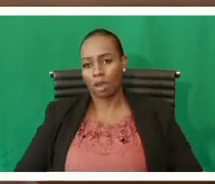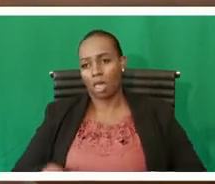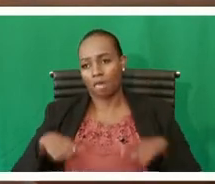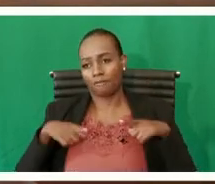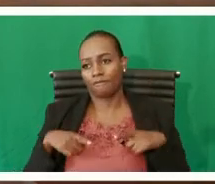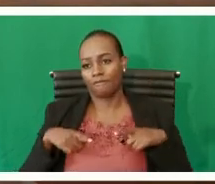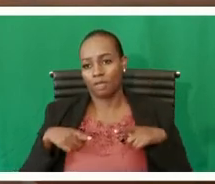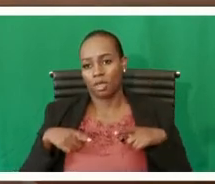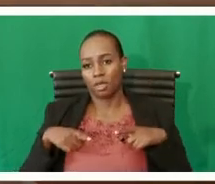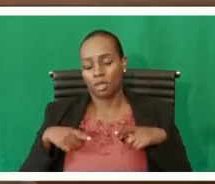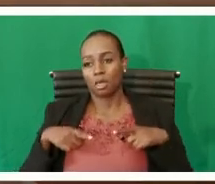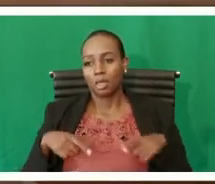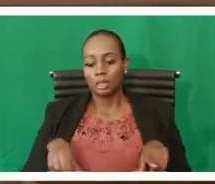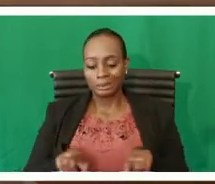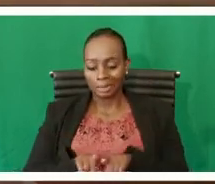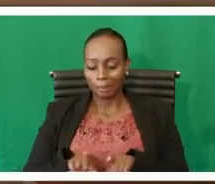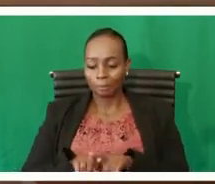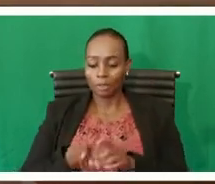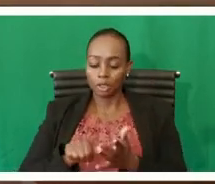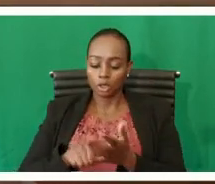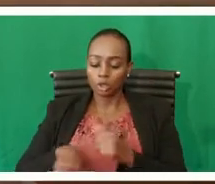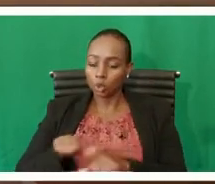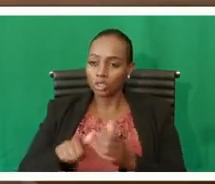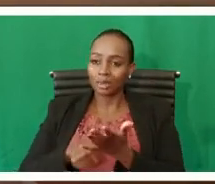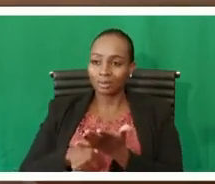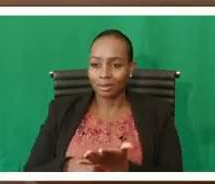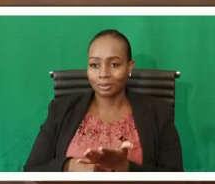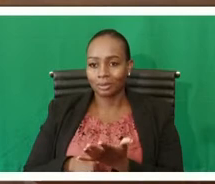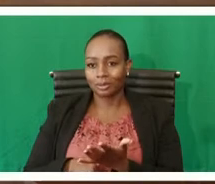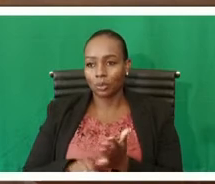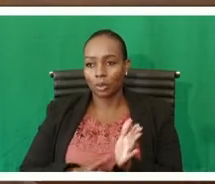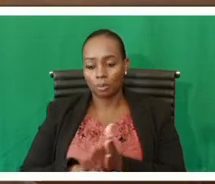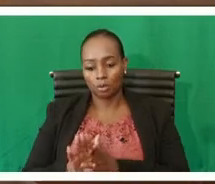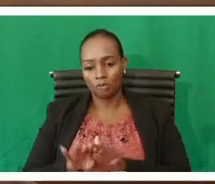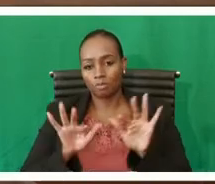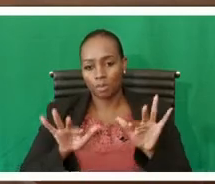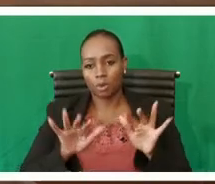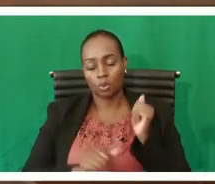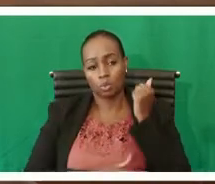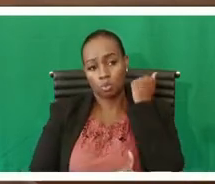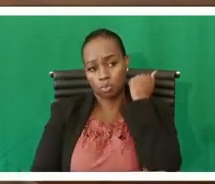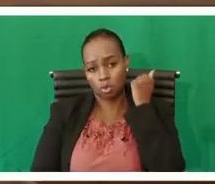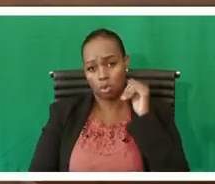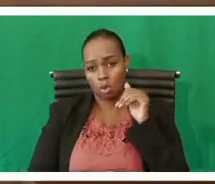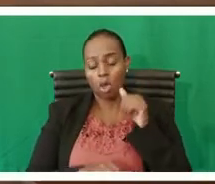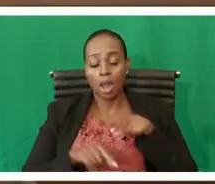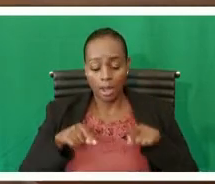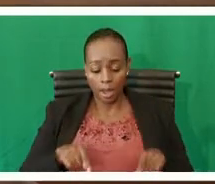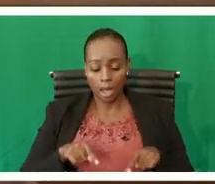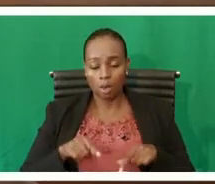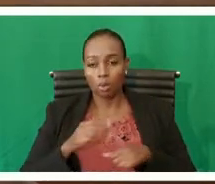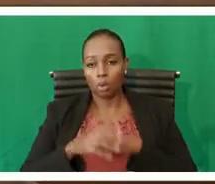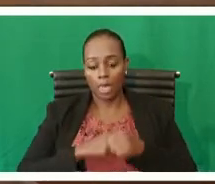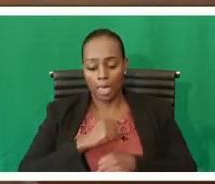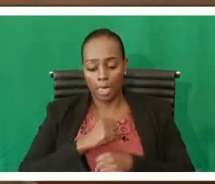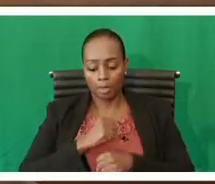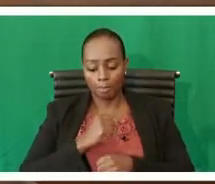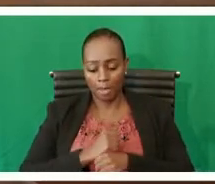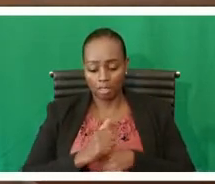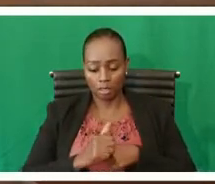grant, we provide income to the most vulnerable. By the end of January